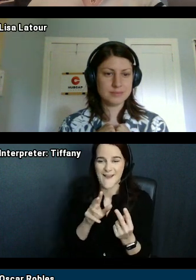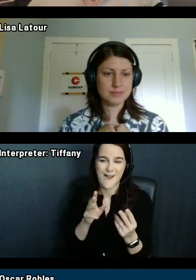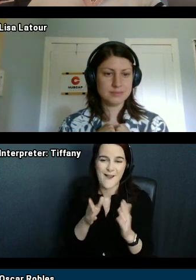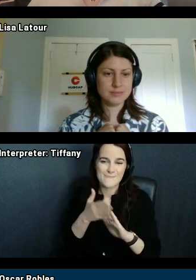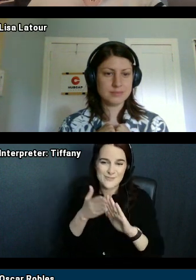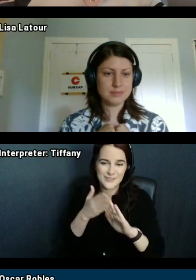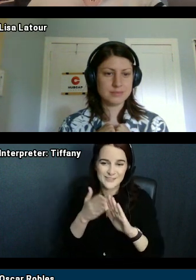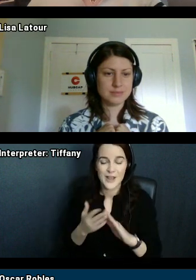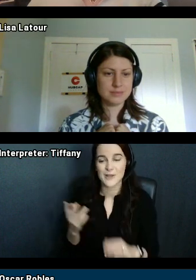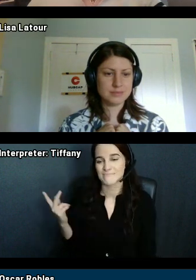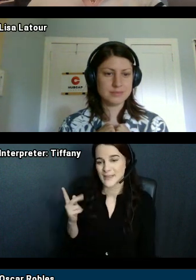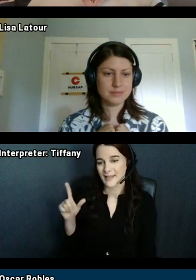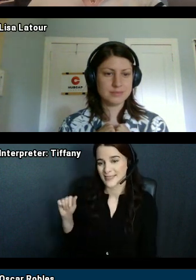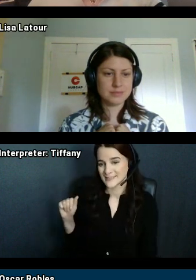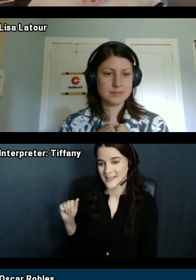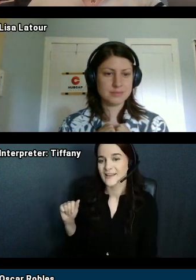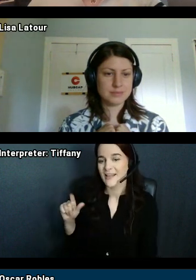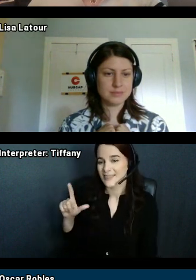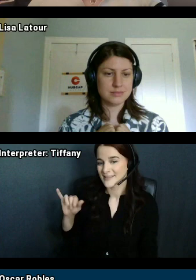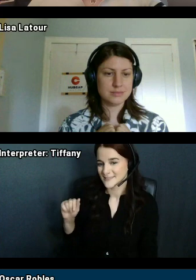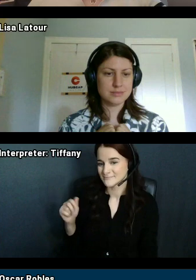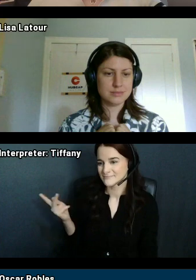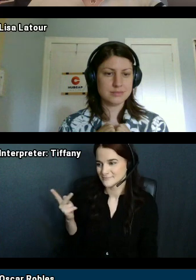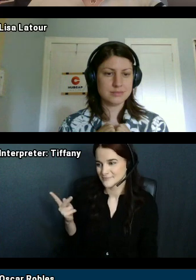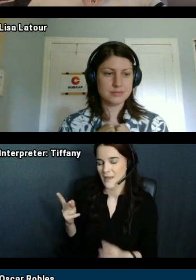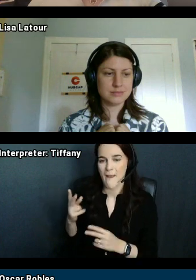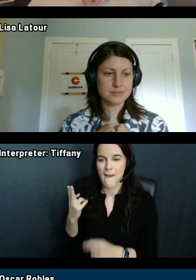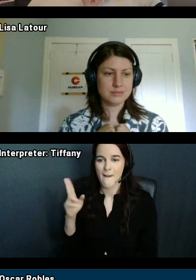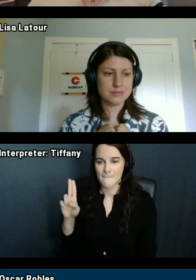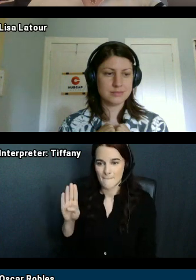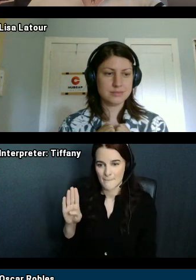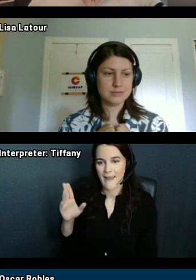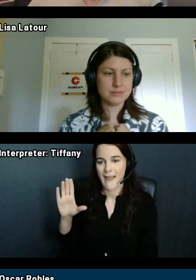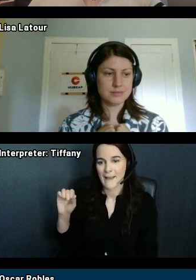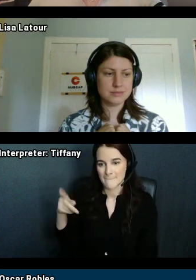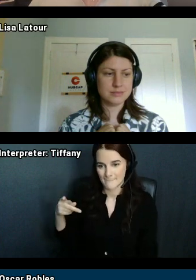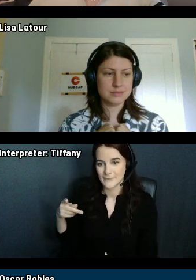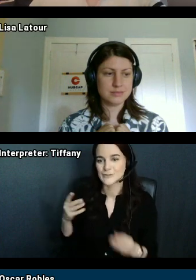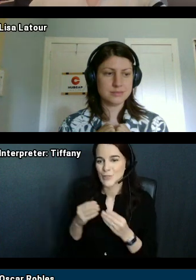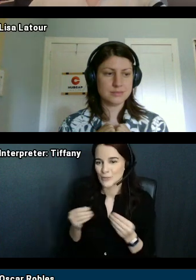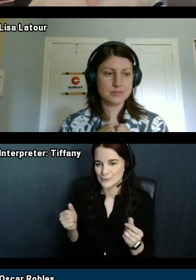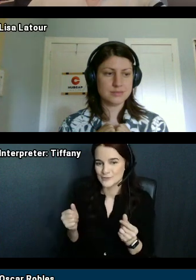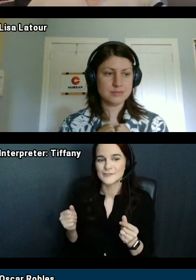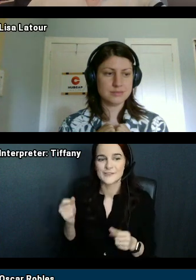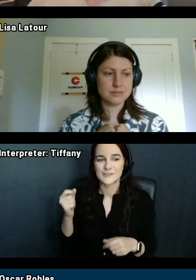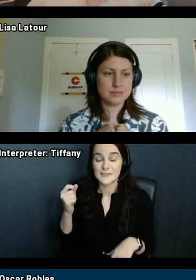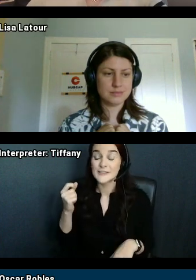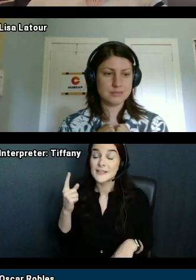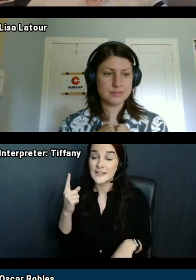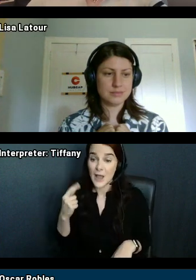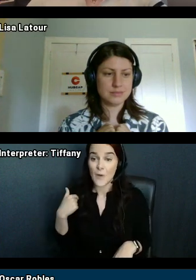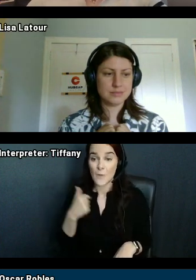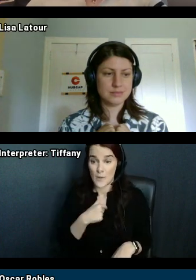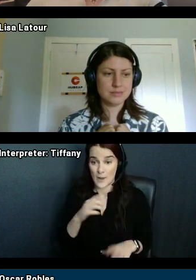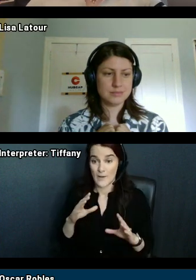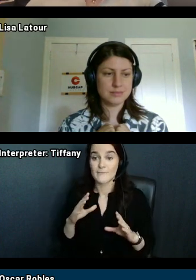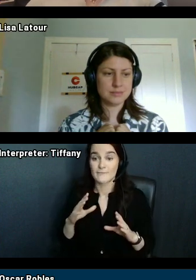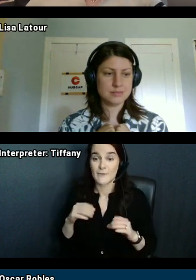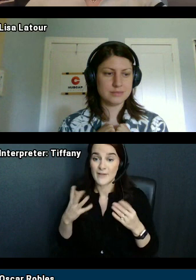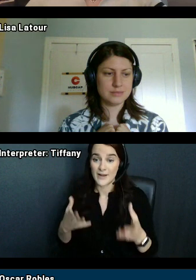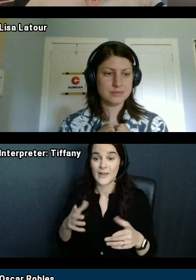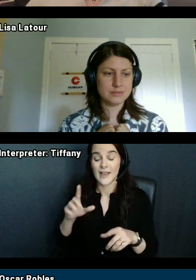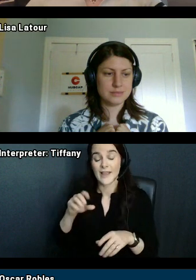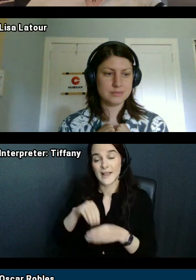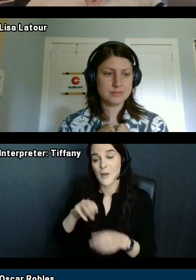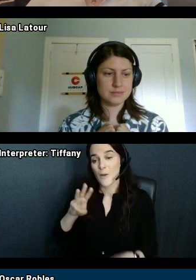halves of Hubcap Solutions, and we are a HubSpot solutions provider based in Winnipeg, Manitoba, Canada. The short